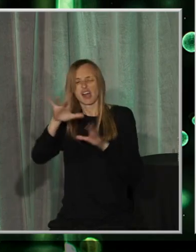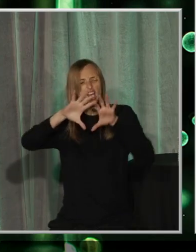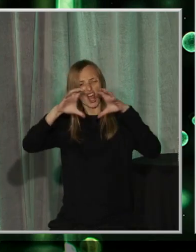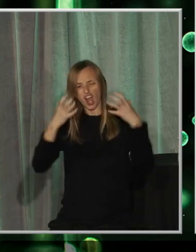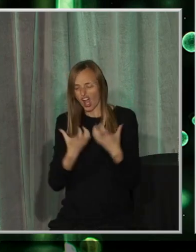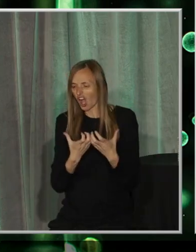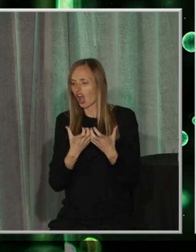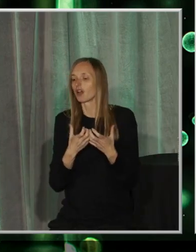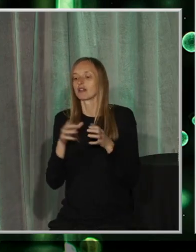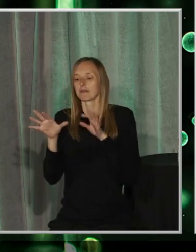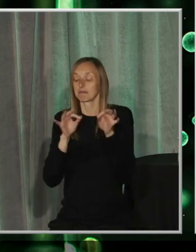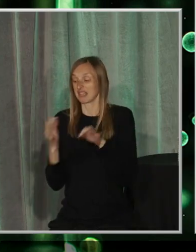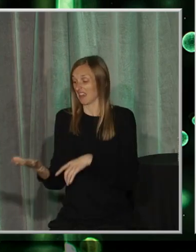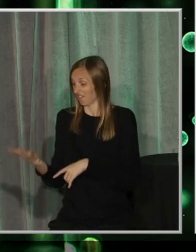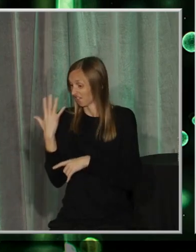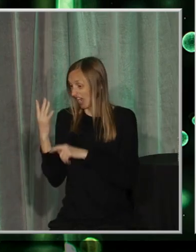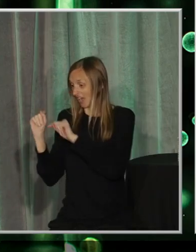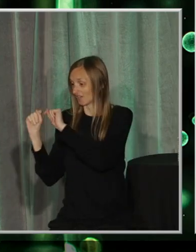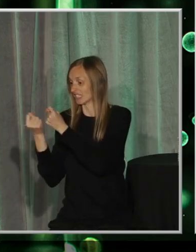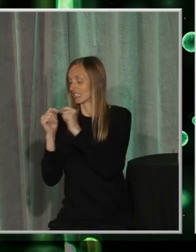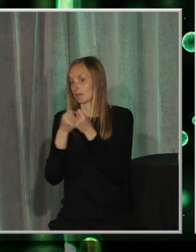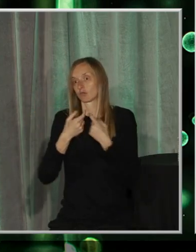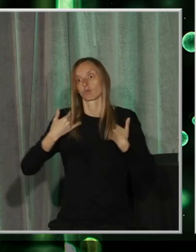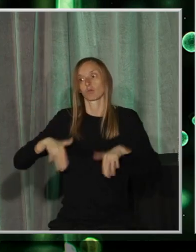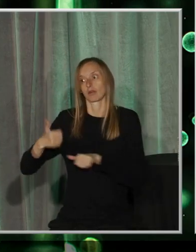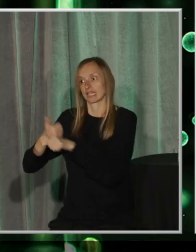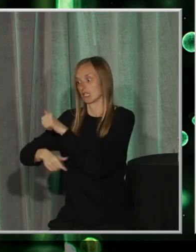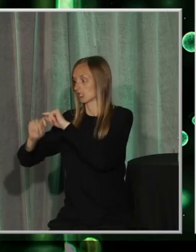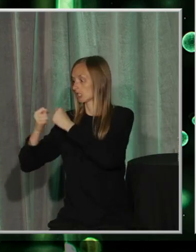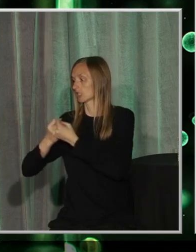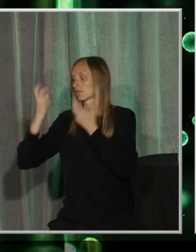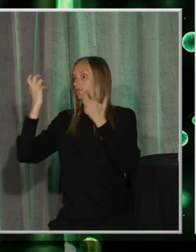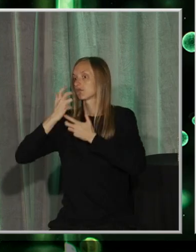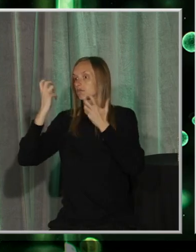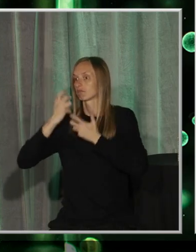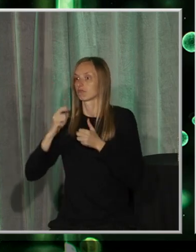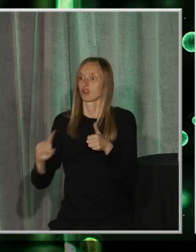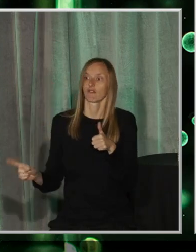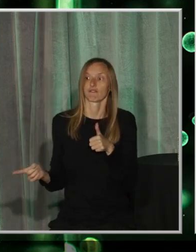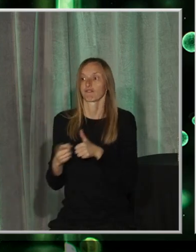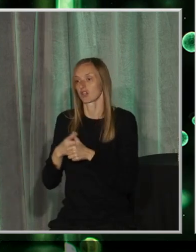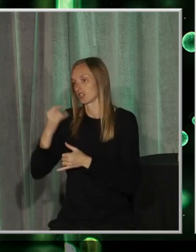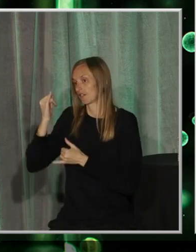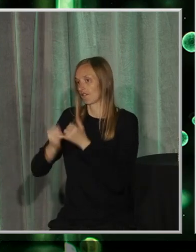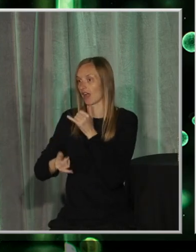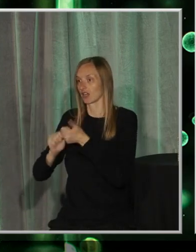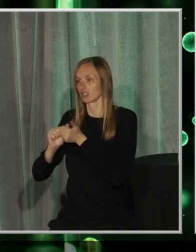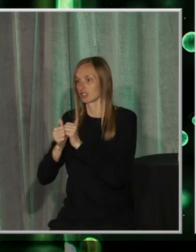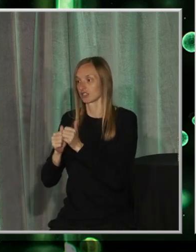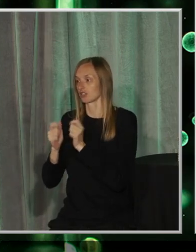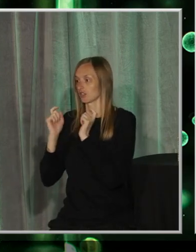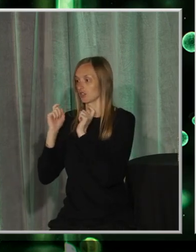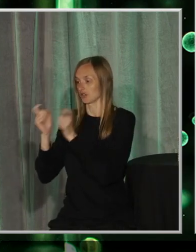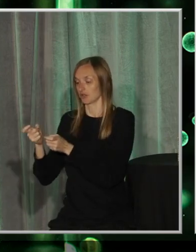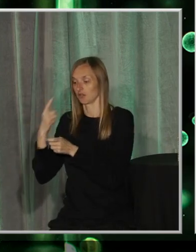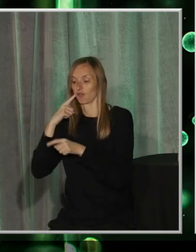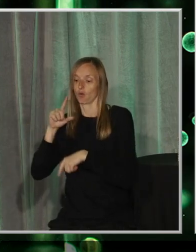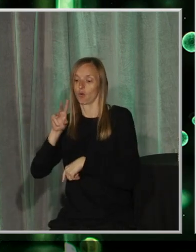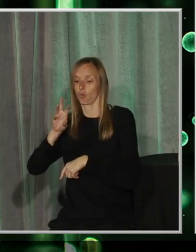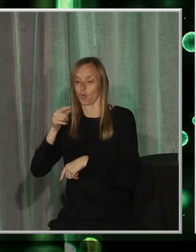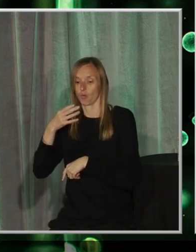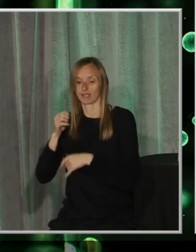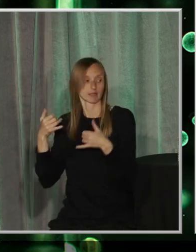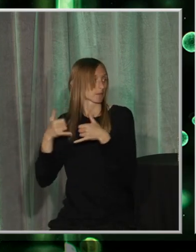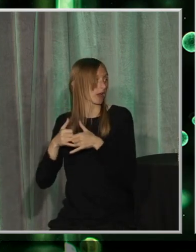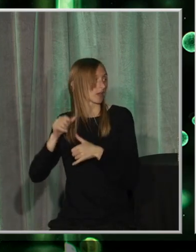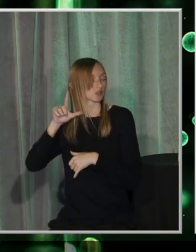world. And that's no small feat. The first finalist award winner in Wege Prize 2024